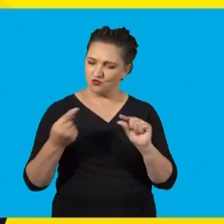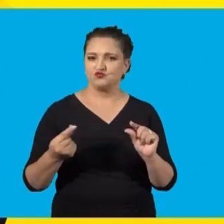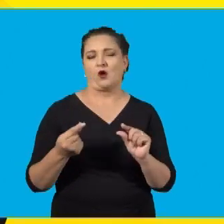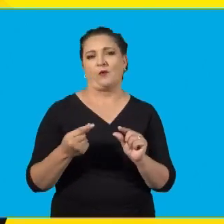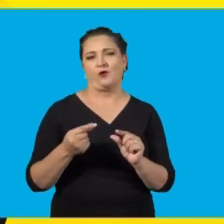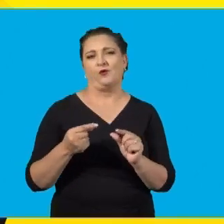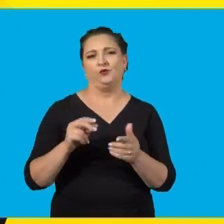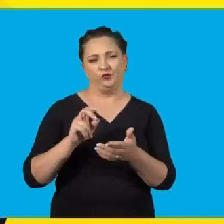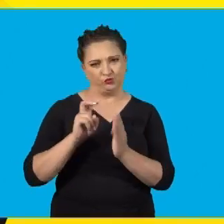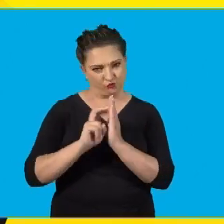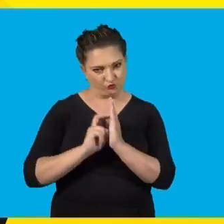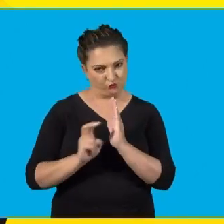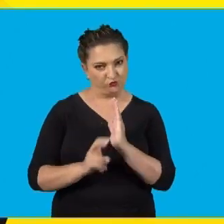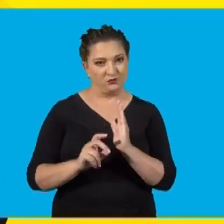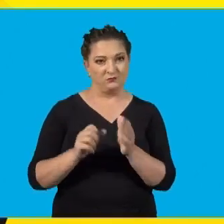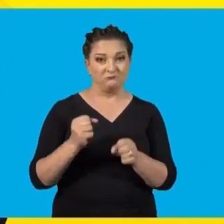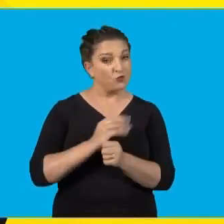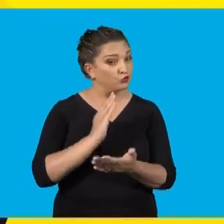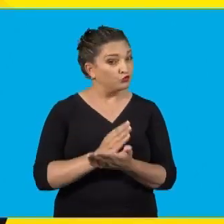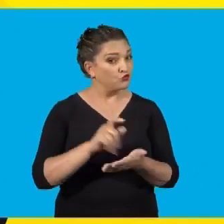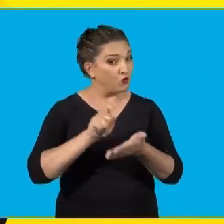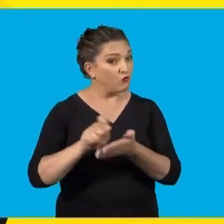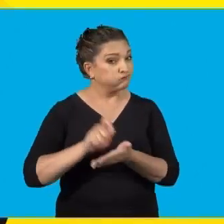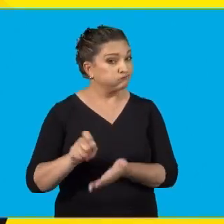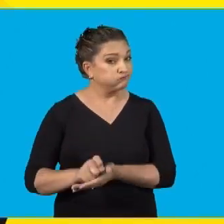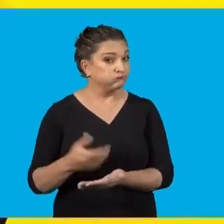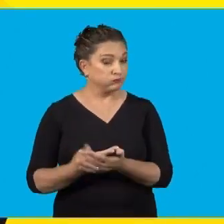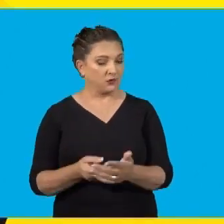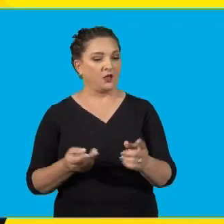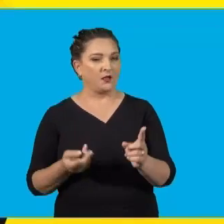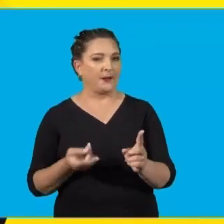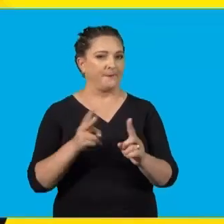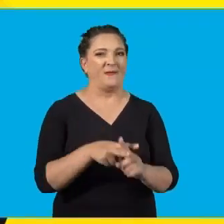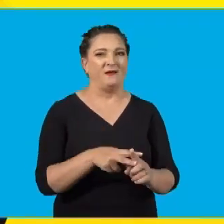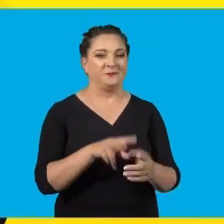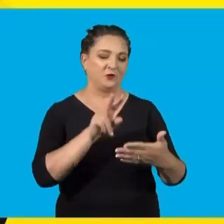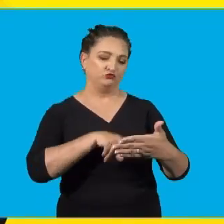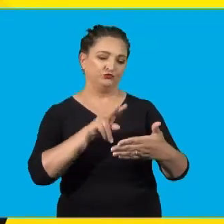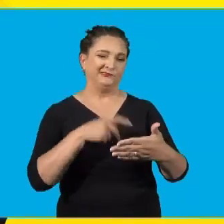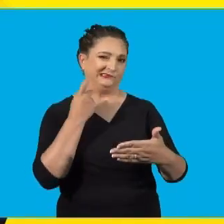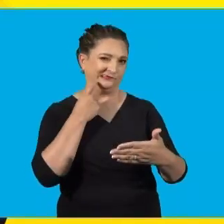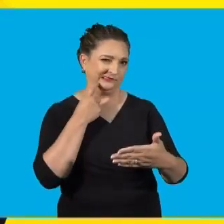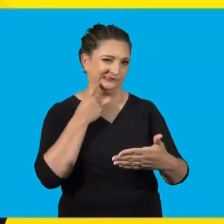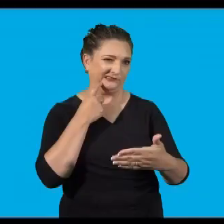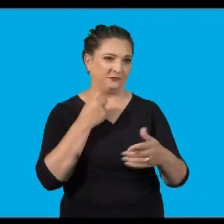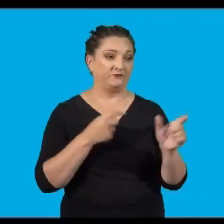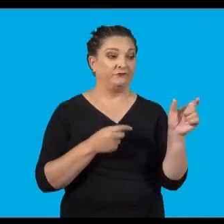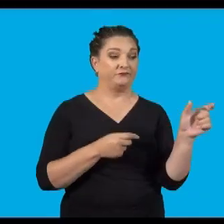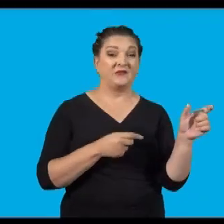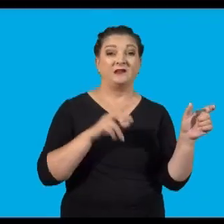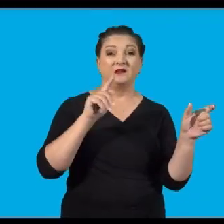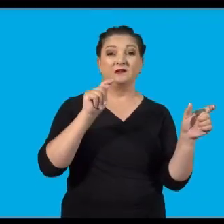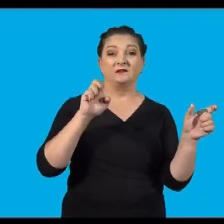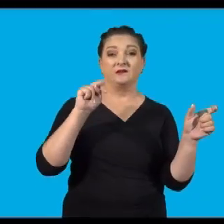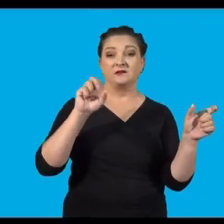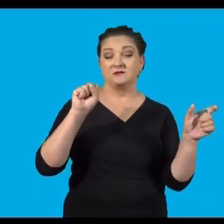rules to writing so that your writing is accurate and easy to read, okay? Tenses are spaces